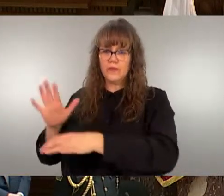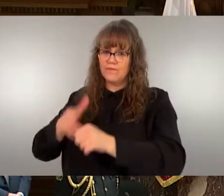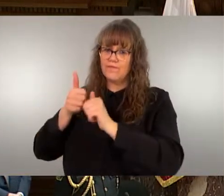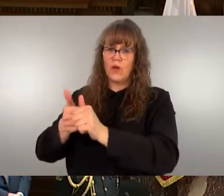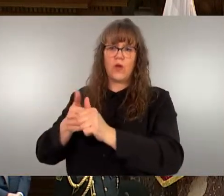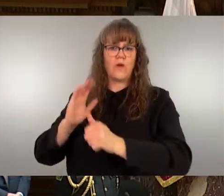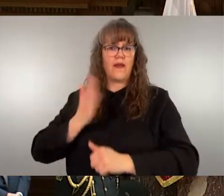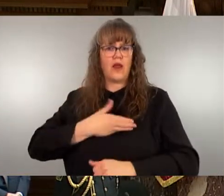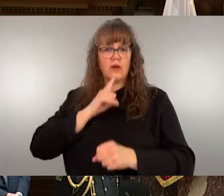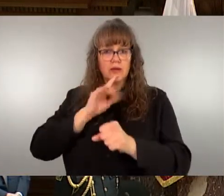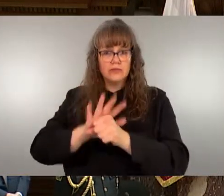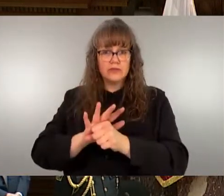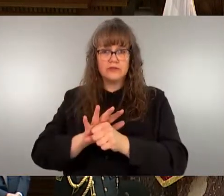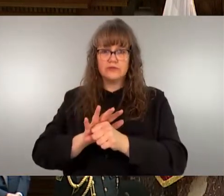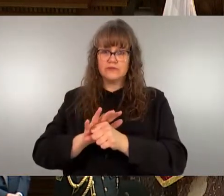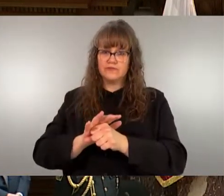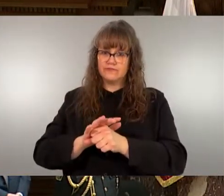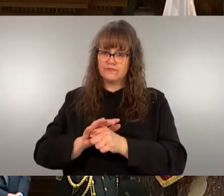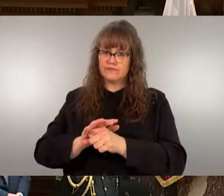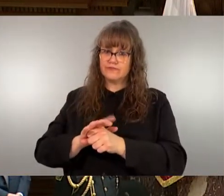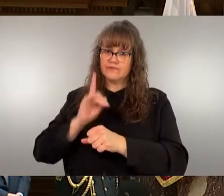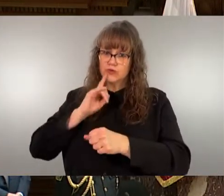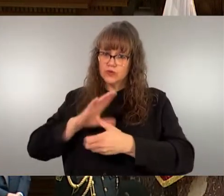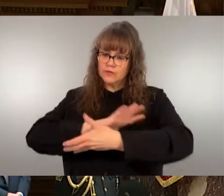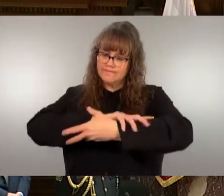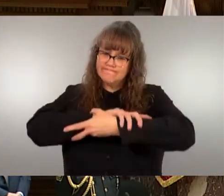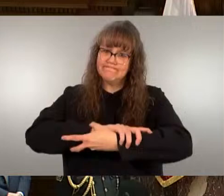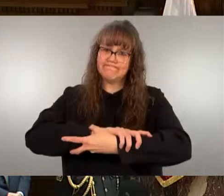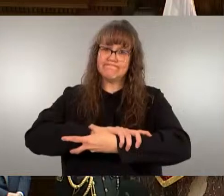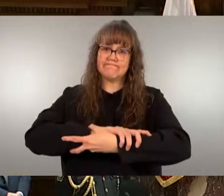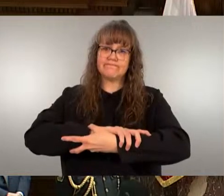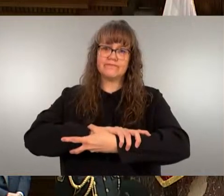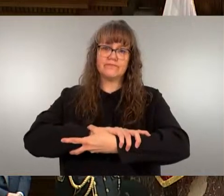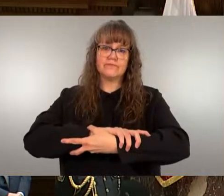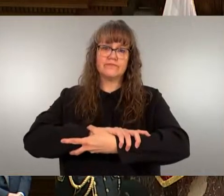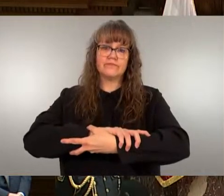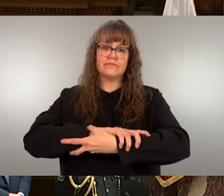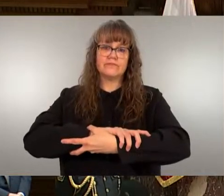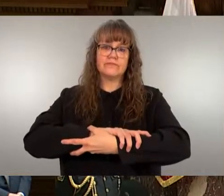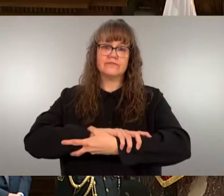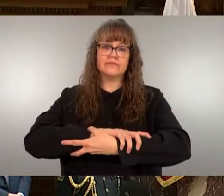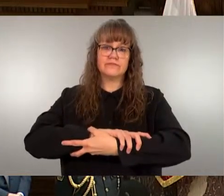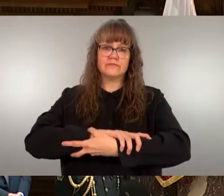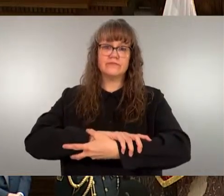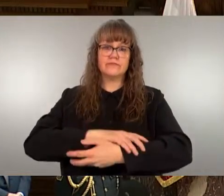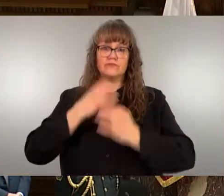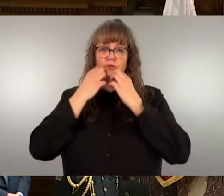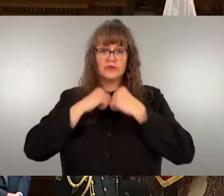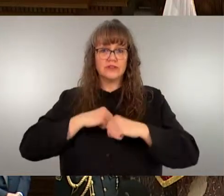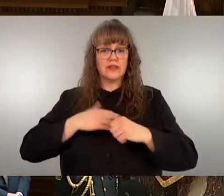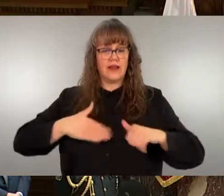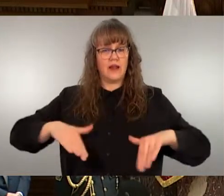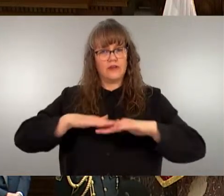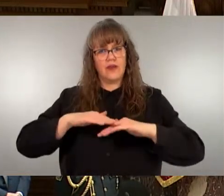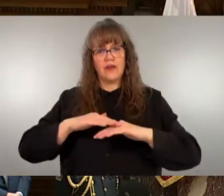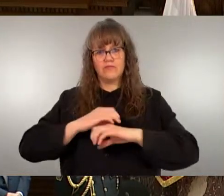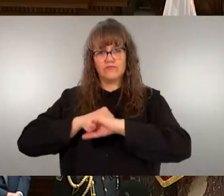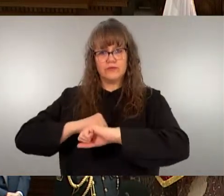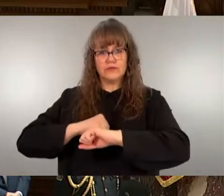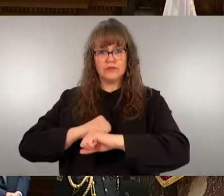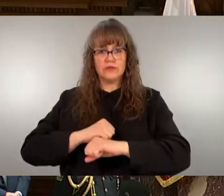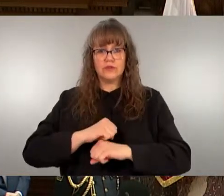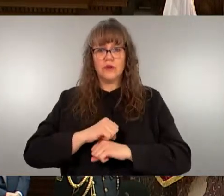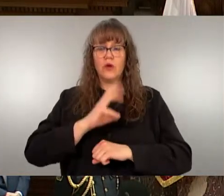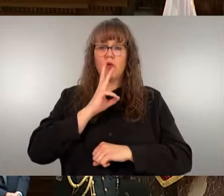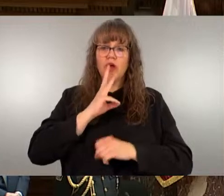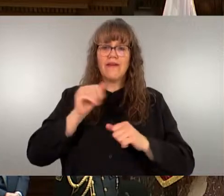We protect our land, air, and water. And we take action to tackle climate change while we grow